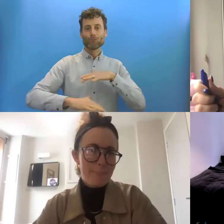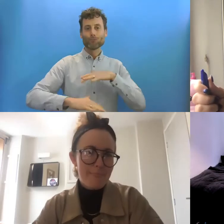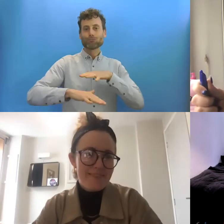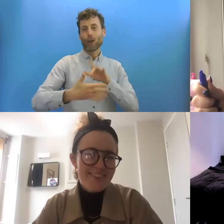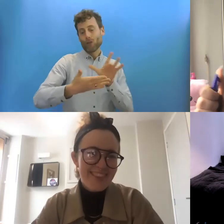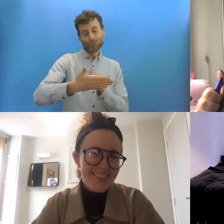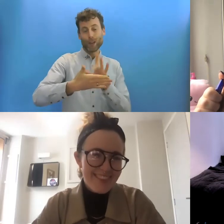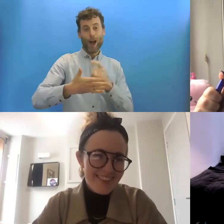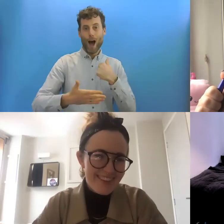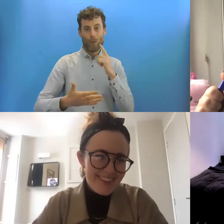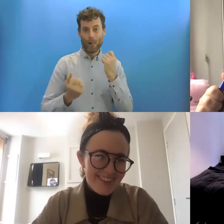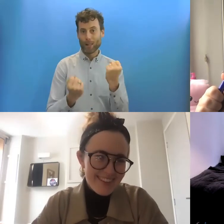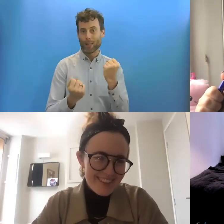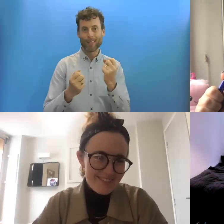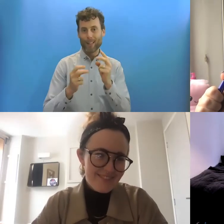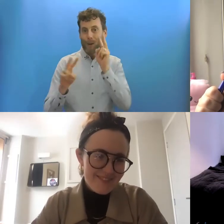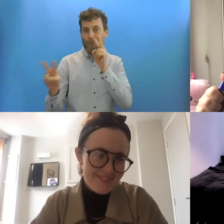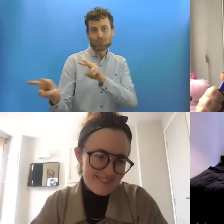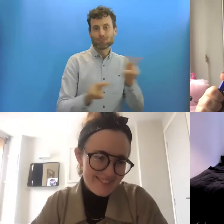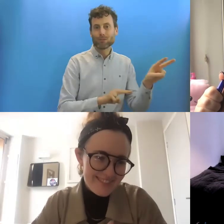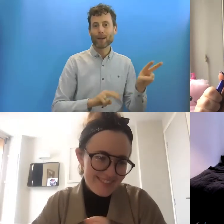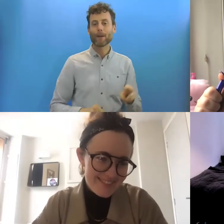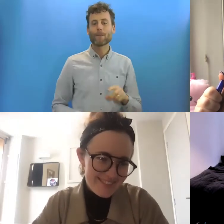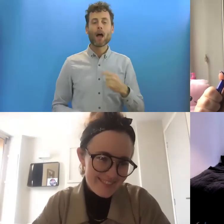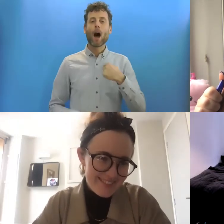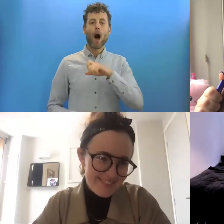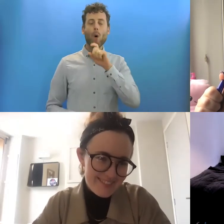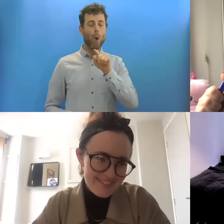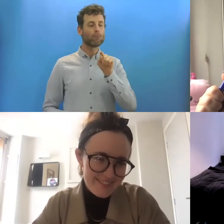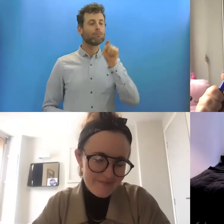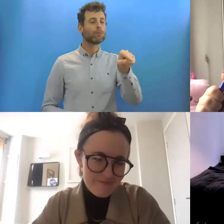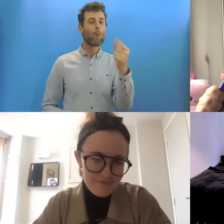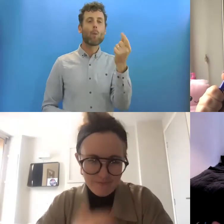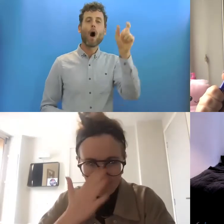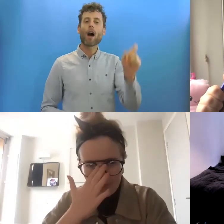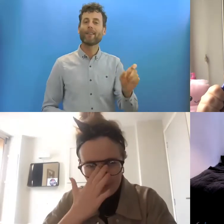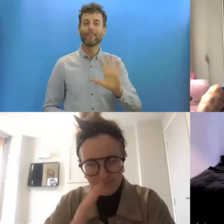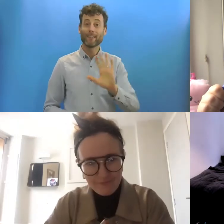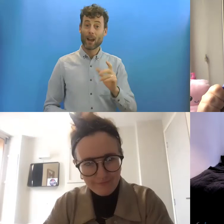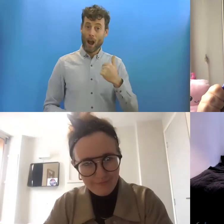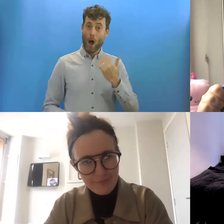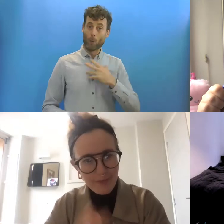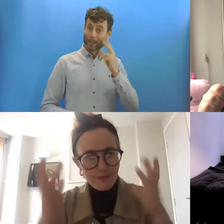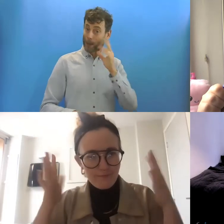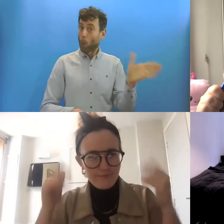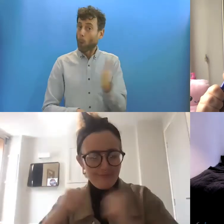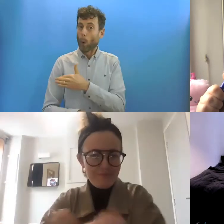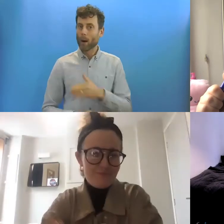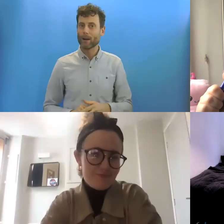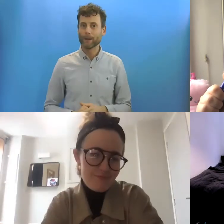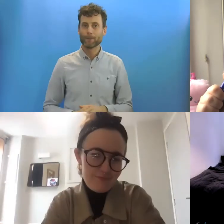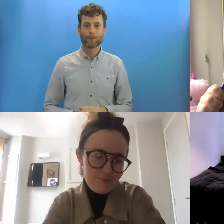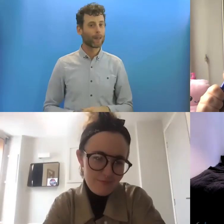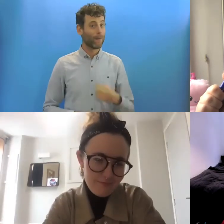So yeah, I'm not going to say an individual thing that I'm looking forward to, because I haven't really seen any of it yet, and it's all